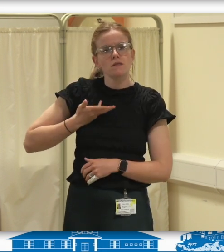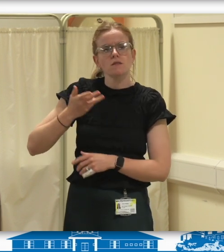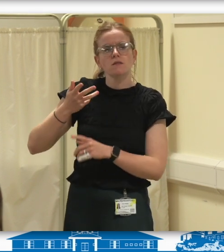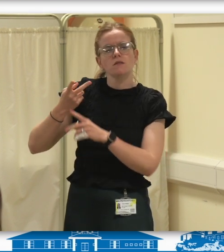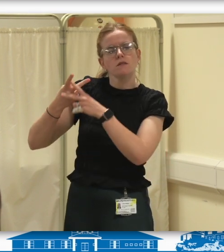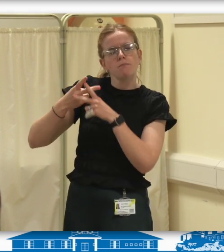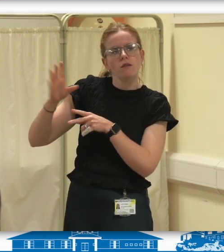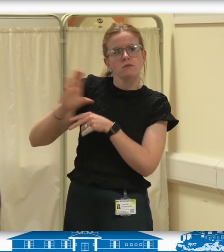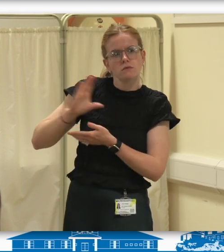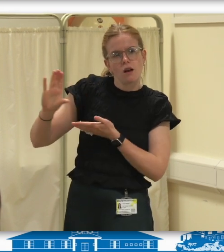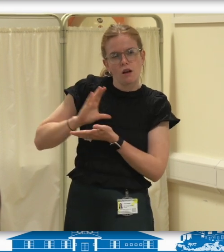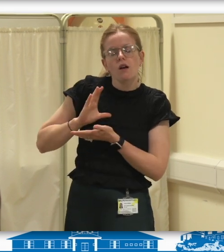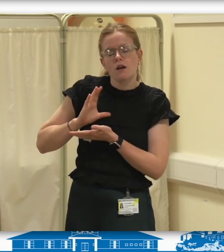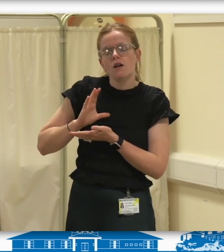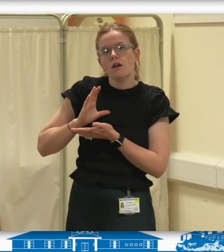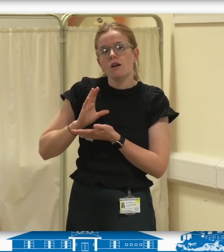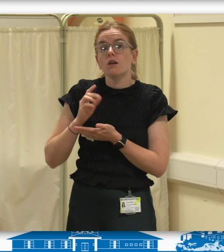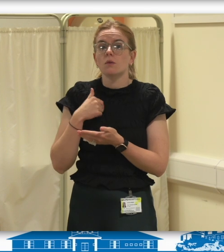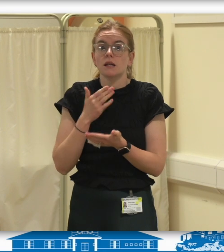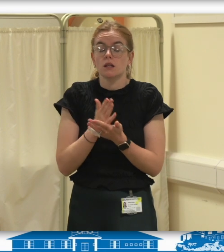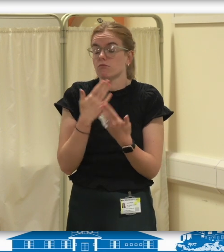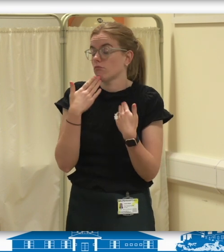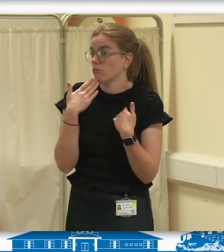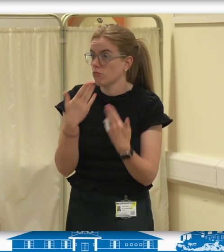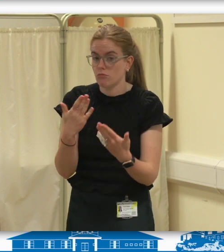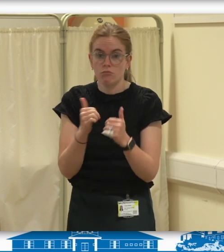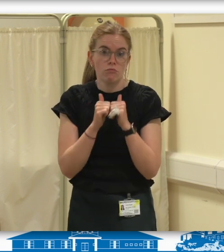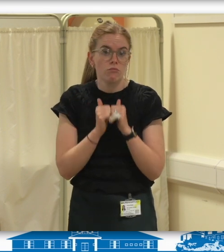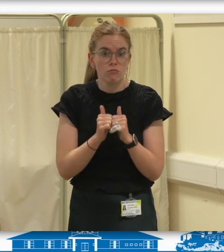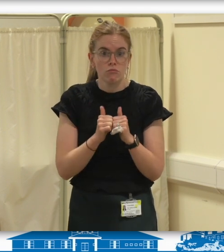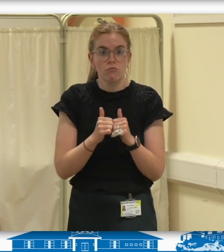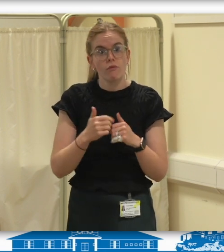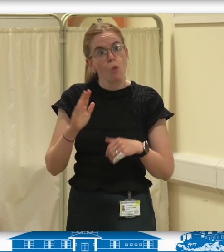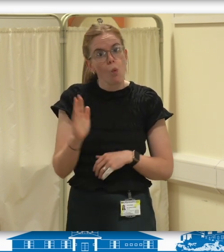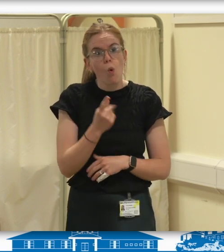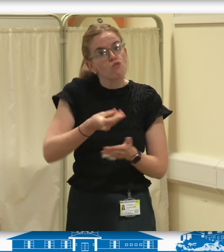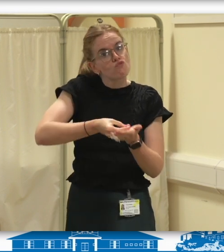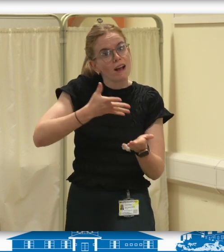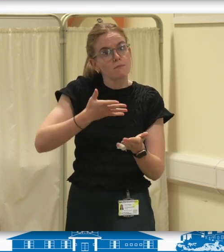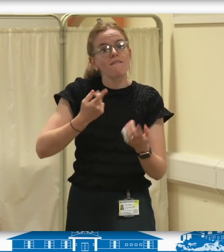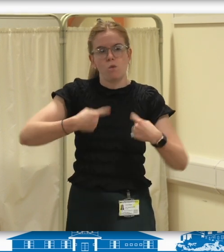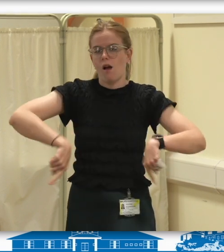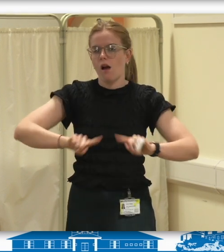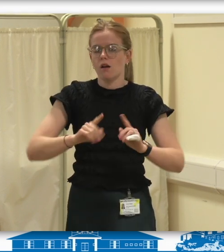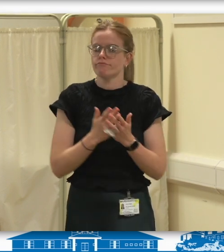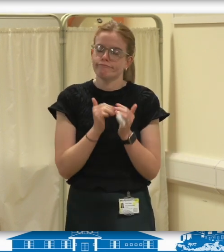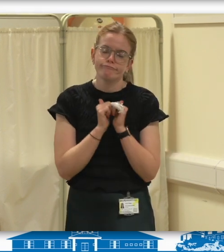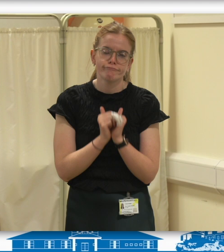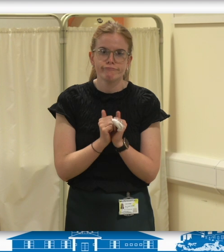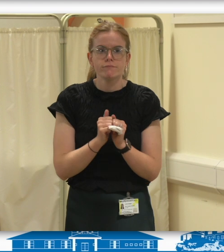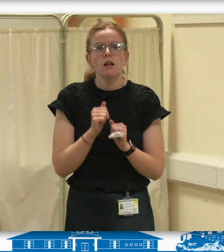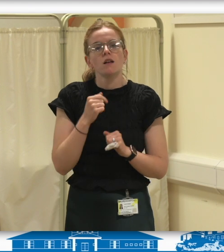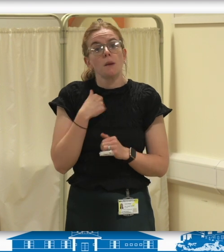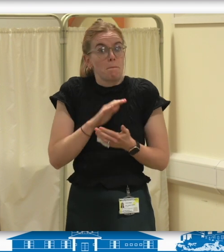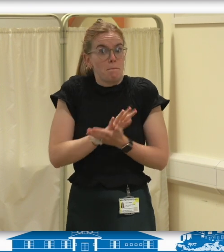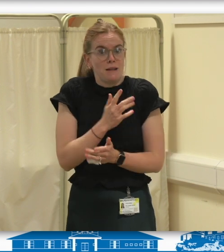raise money for us too. And we are immensely grateful for everybody who raises money for us. And I'm really pleased to